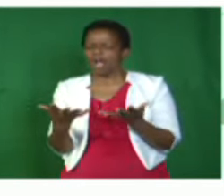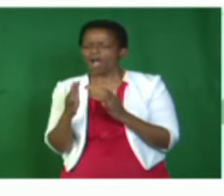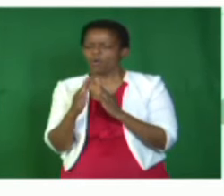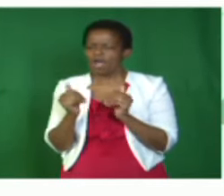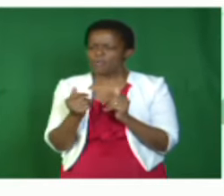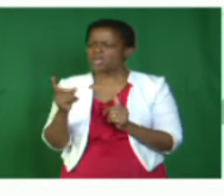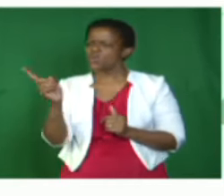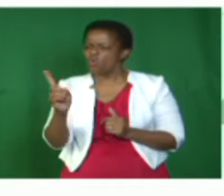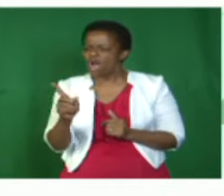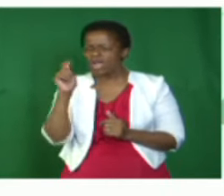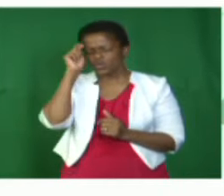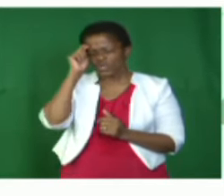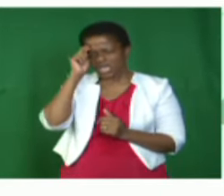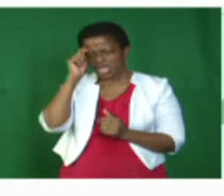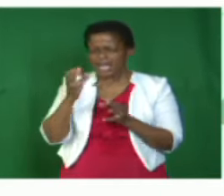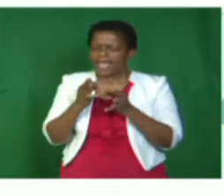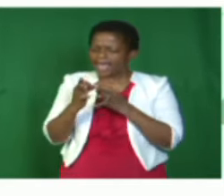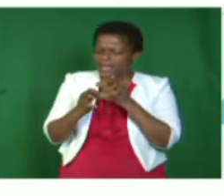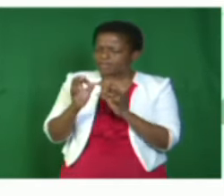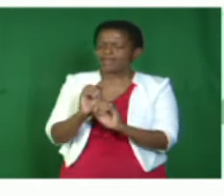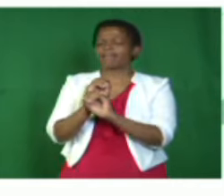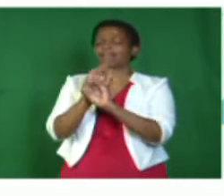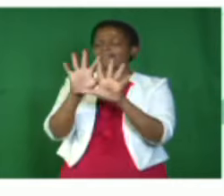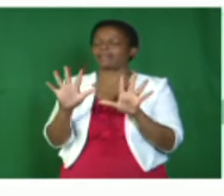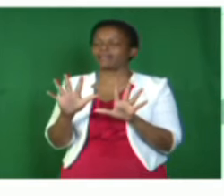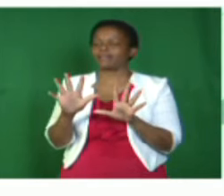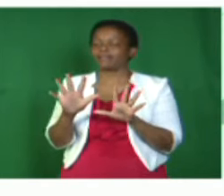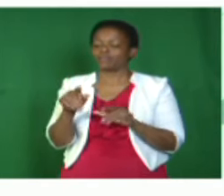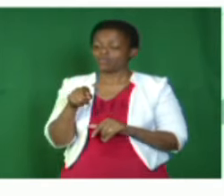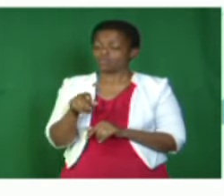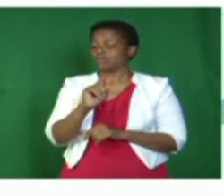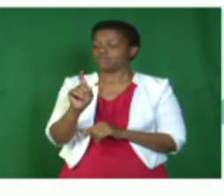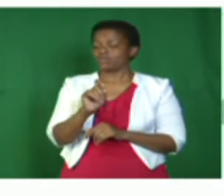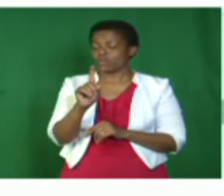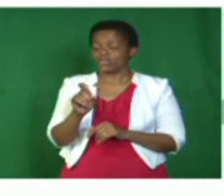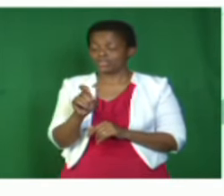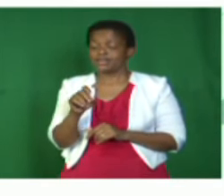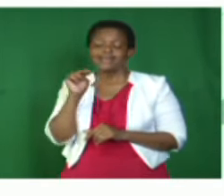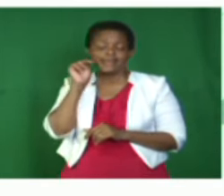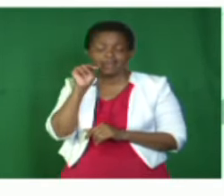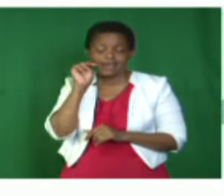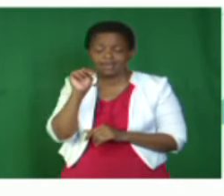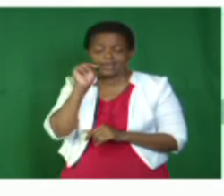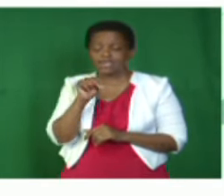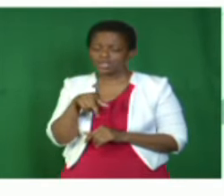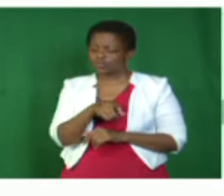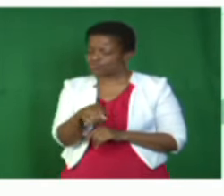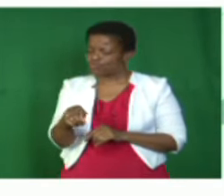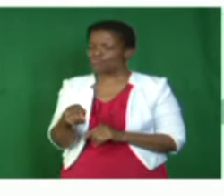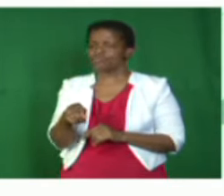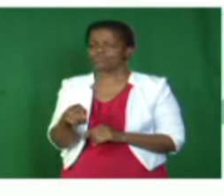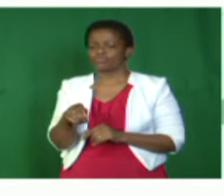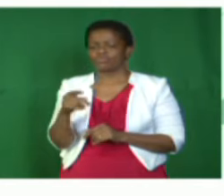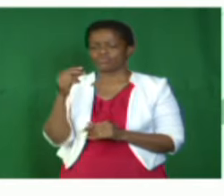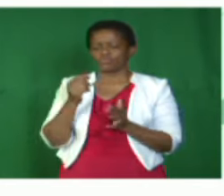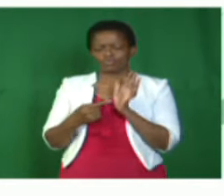your thoughts. Explain clearly. So these questions, like I have said, you need to show as a learner that you have